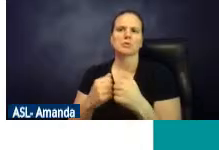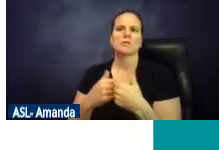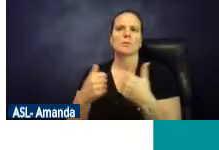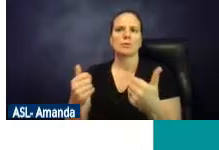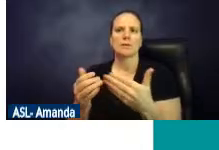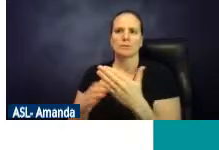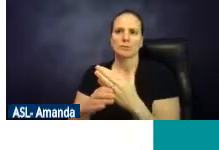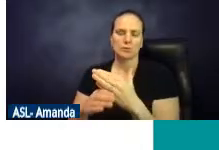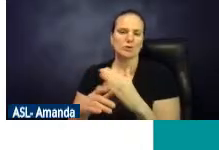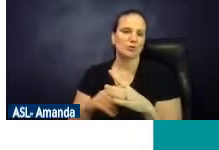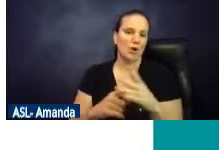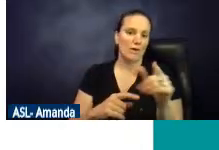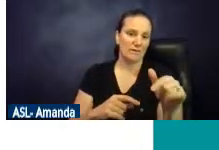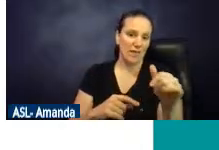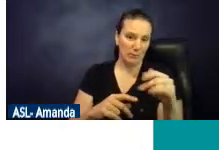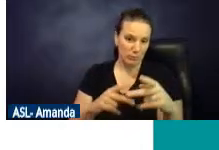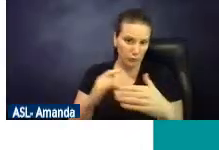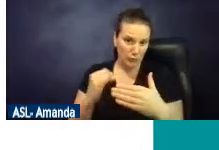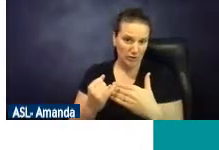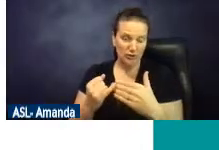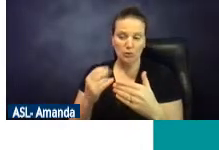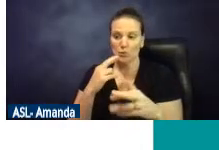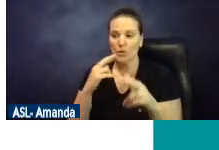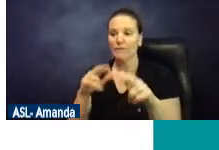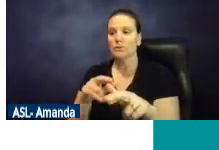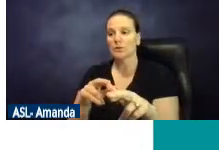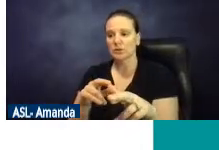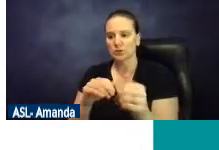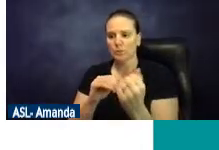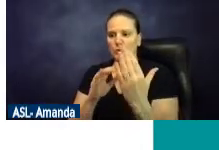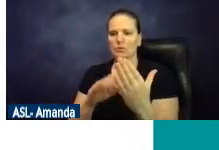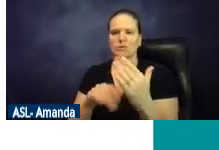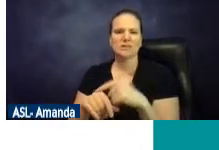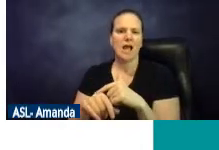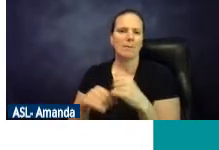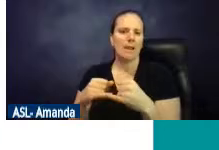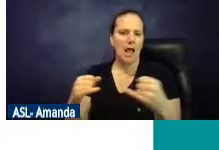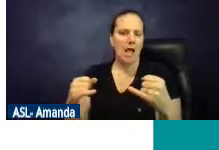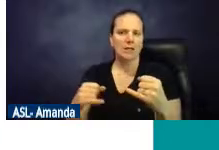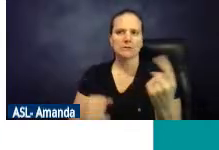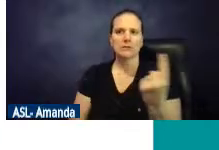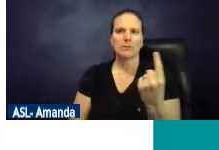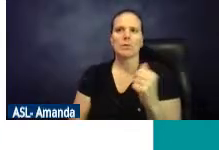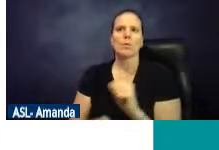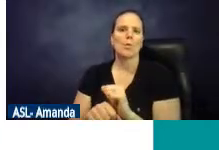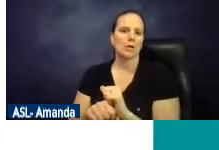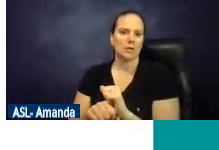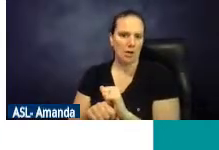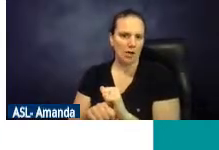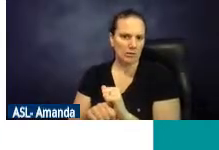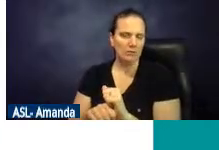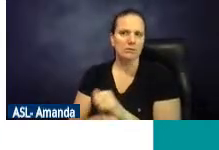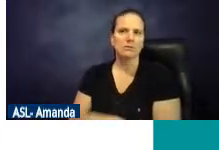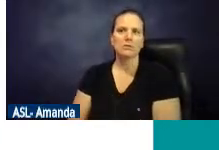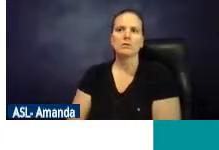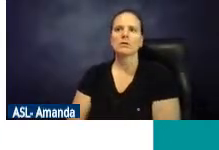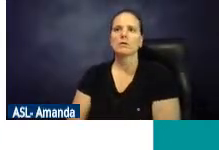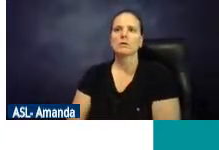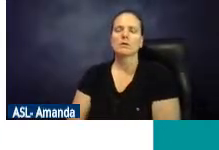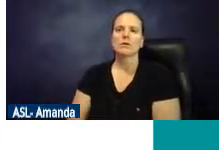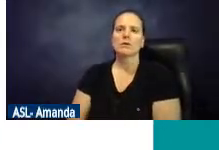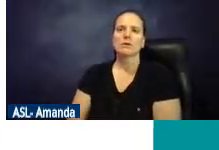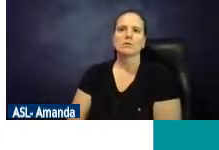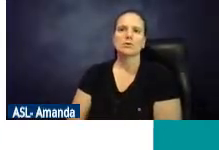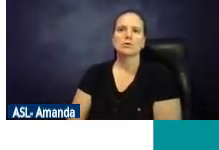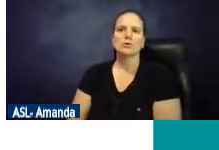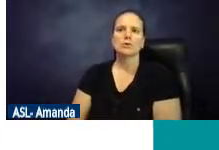the start of those projects, River Bridge and Approaches. The timeline is something that we're working on to be determined